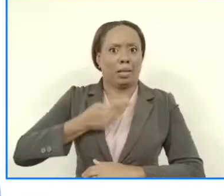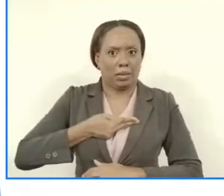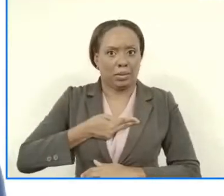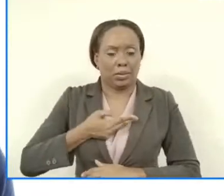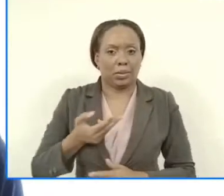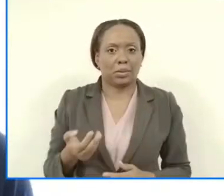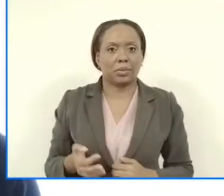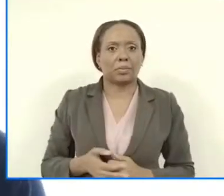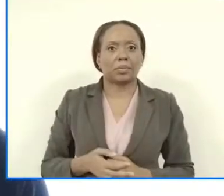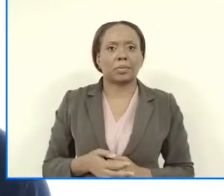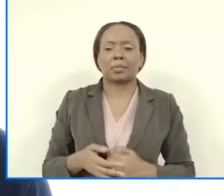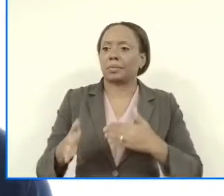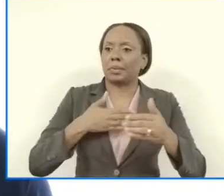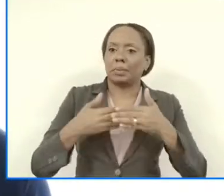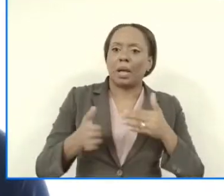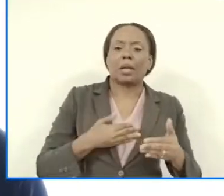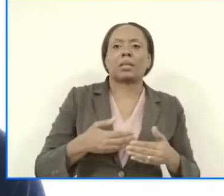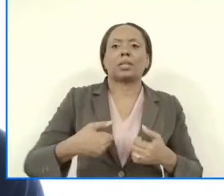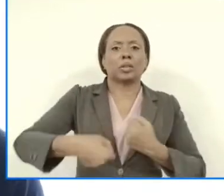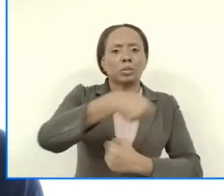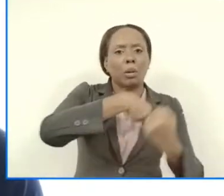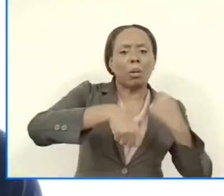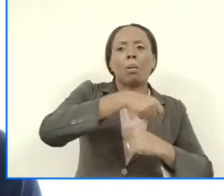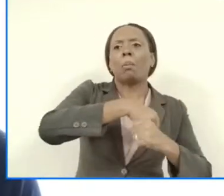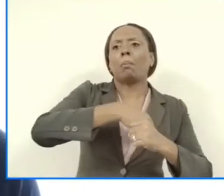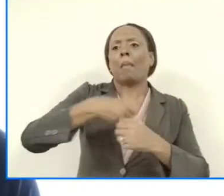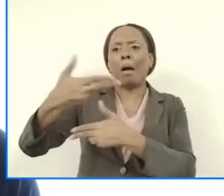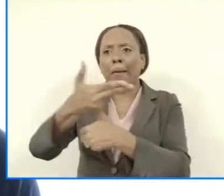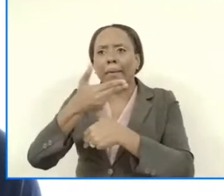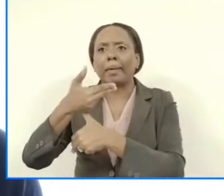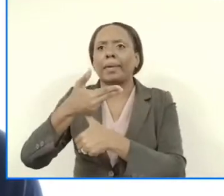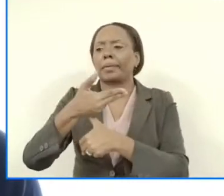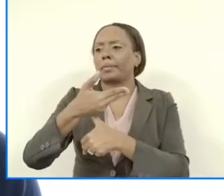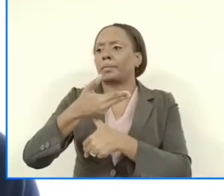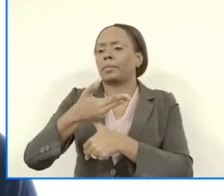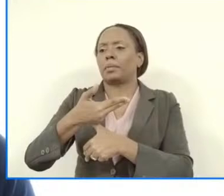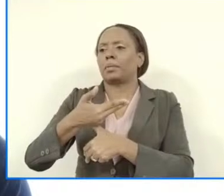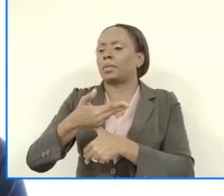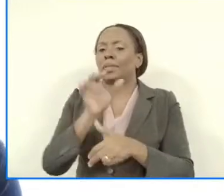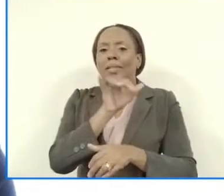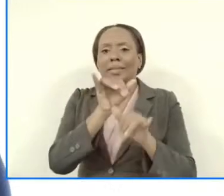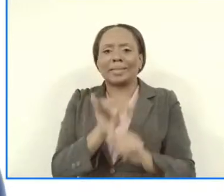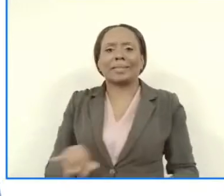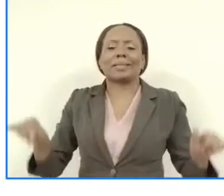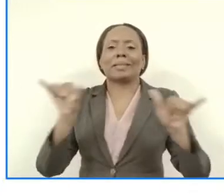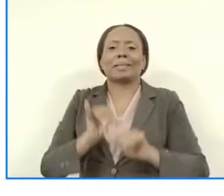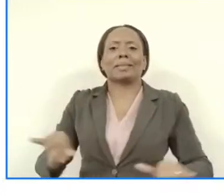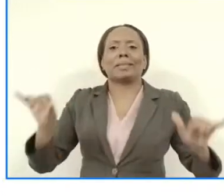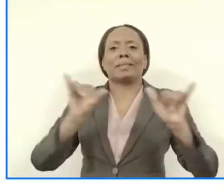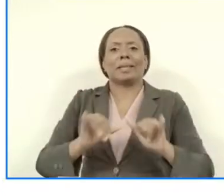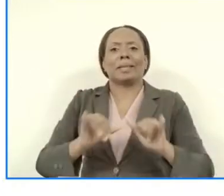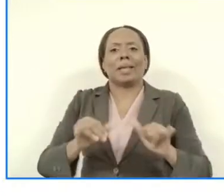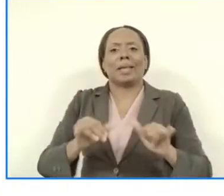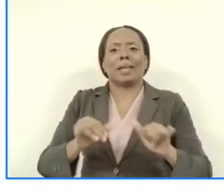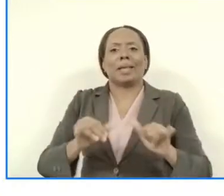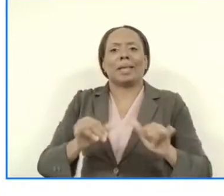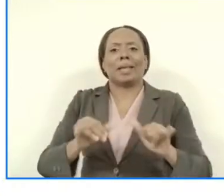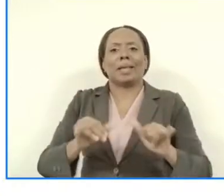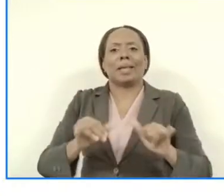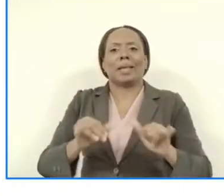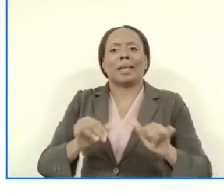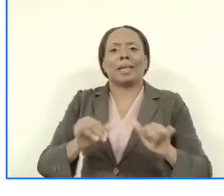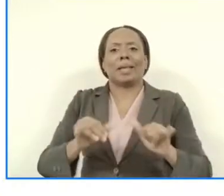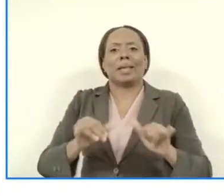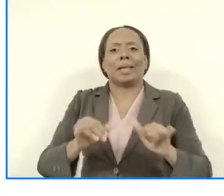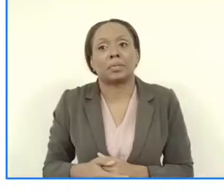of, whether it's a tropical storm or a hurricane, all of the same procedures take effect and are put in place. Clearly,